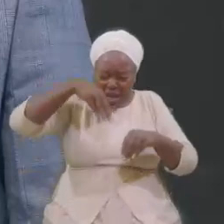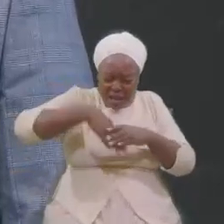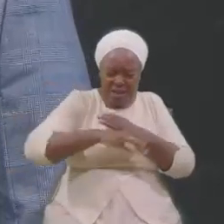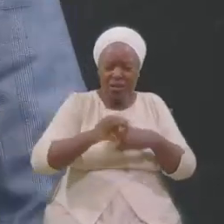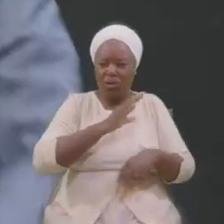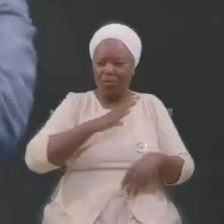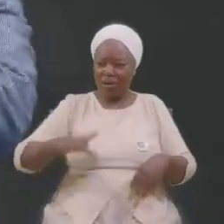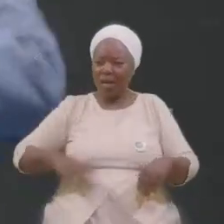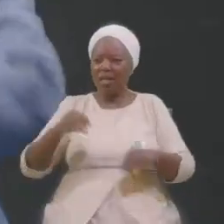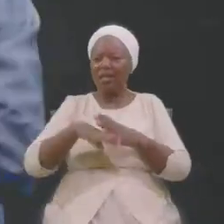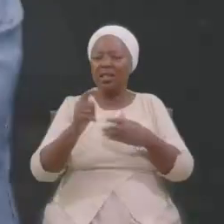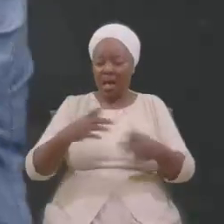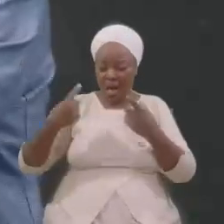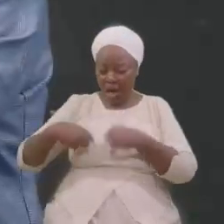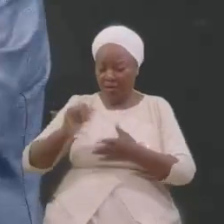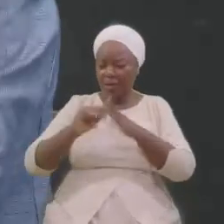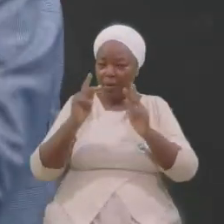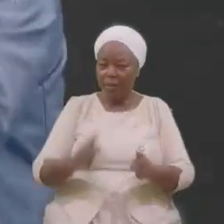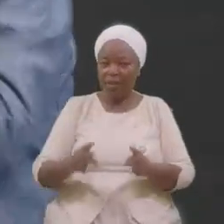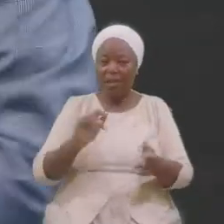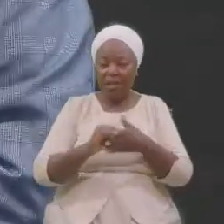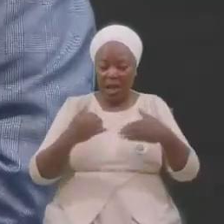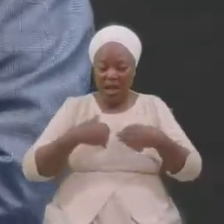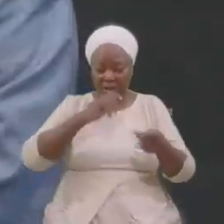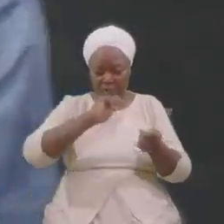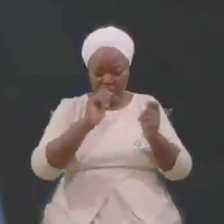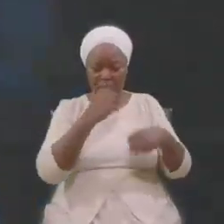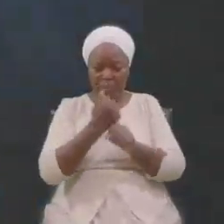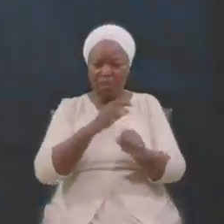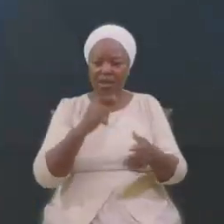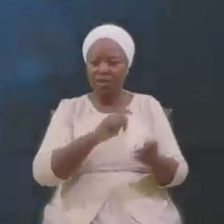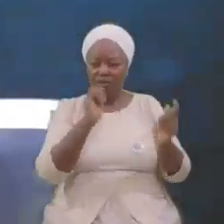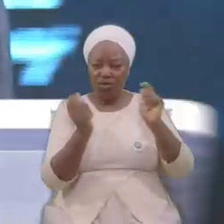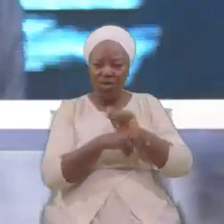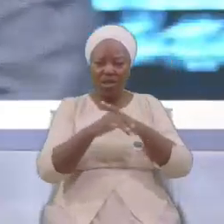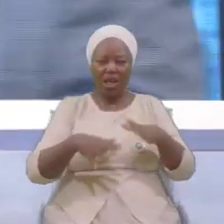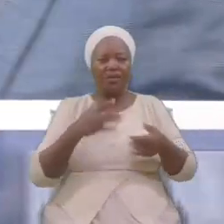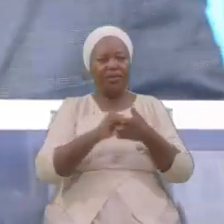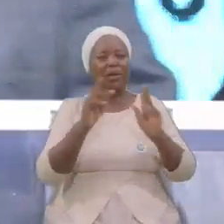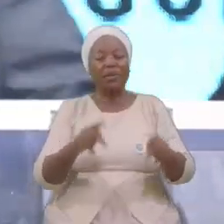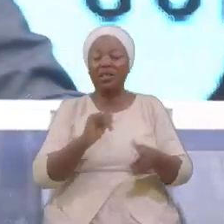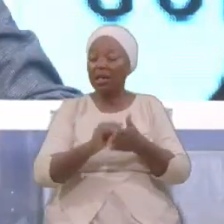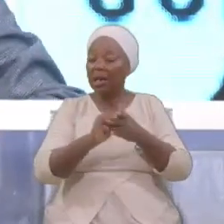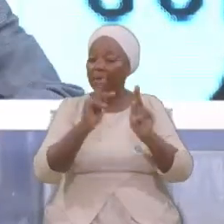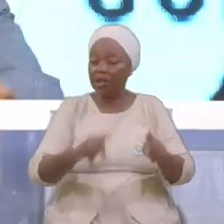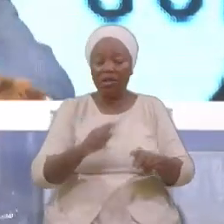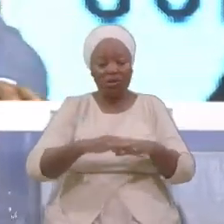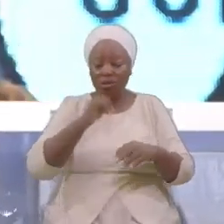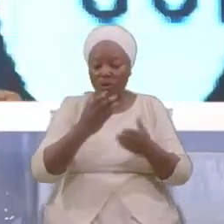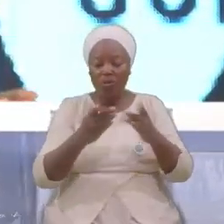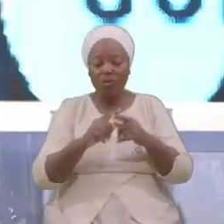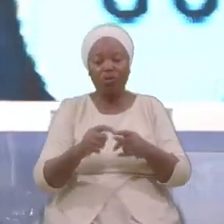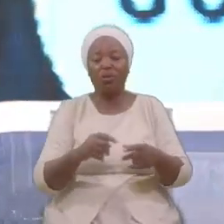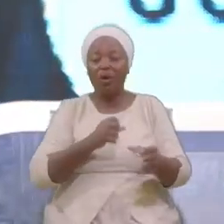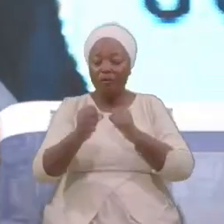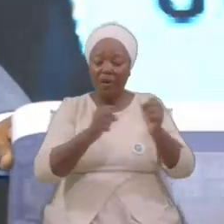his heart, in his life, that has made the change, that he doesn't want to throw any stone at anybody